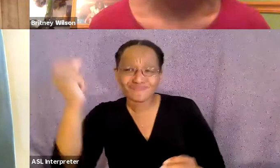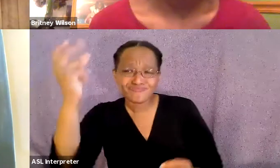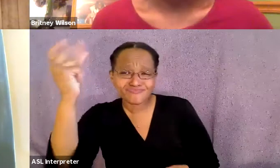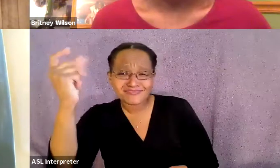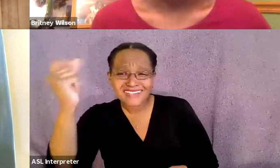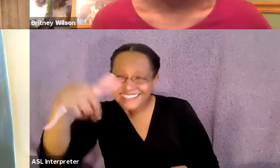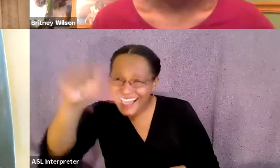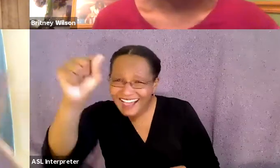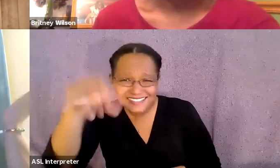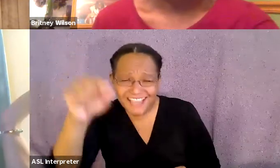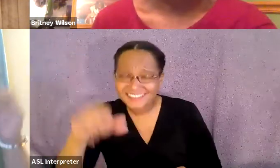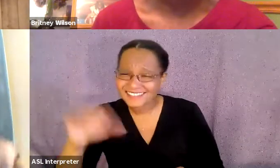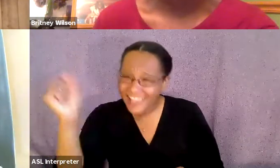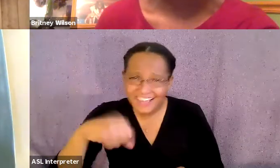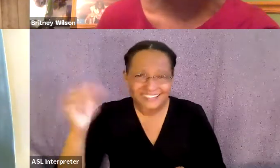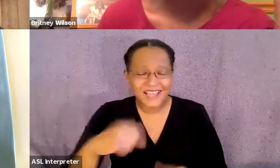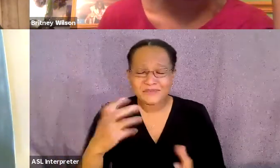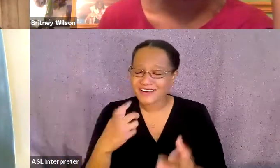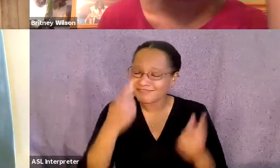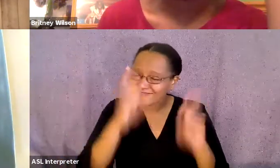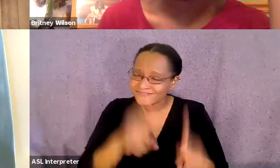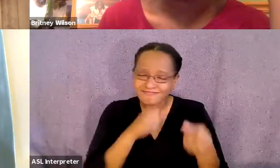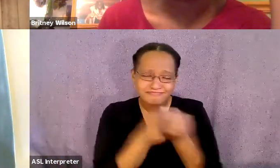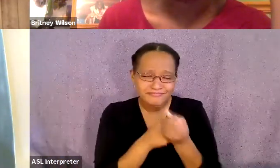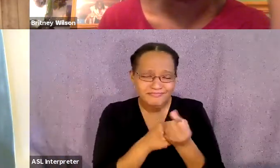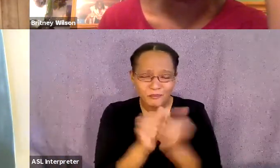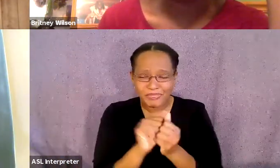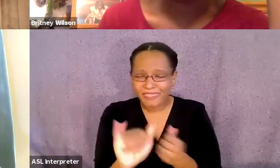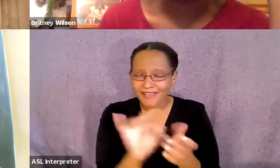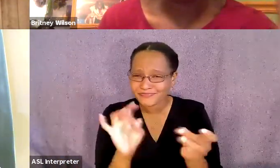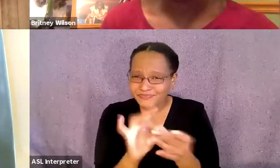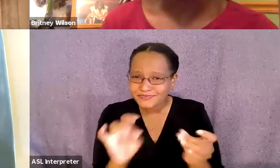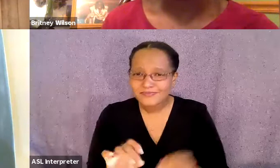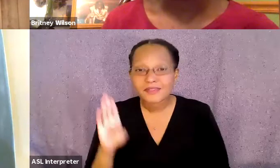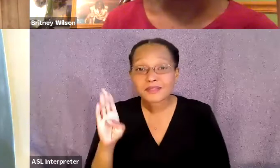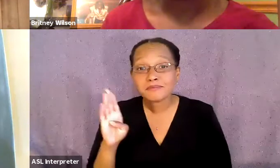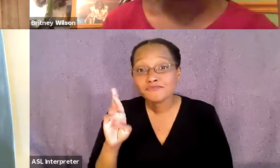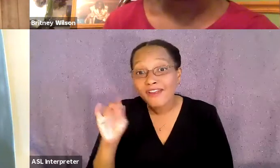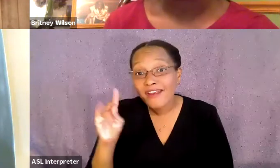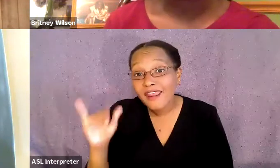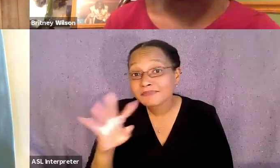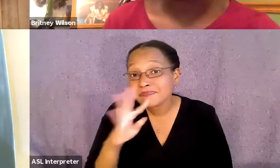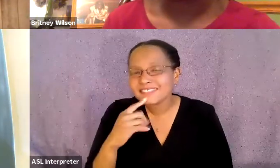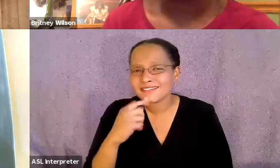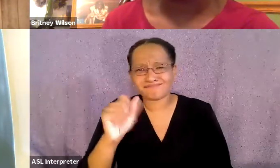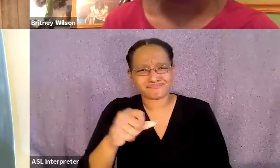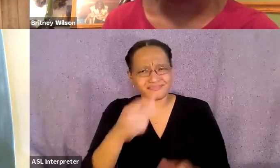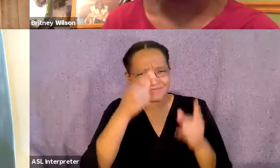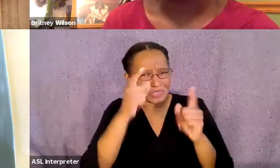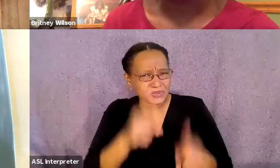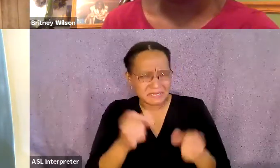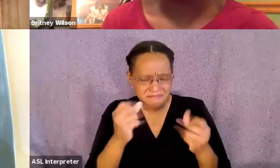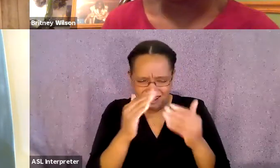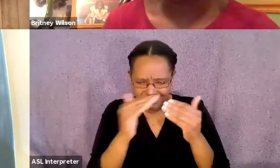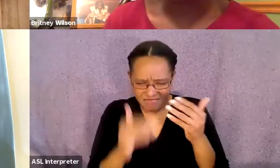I think, where do I start? I think it impacted me in many ways, on many levels. So I think professionally, I'm going to start